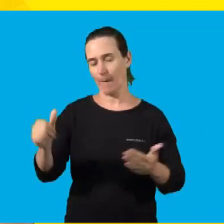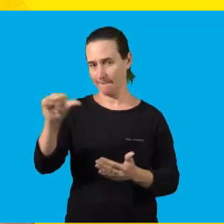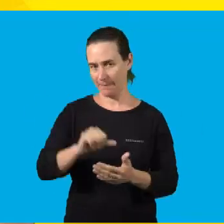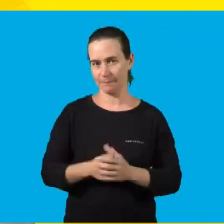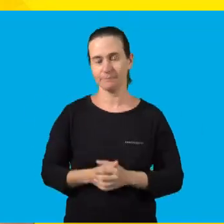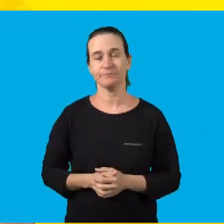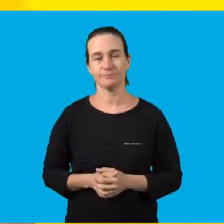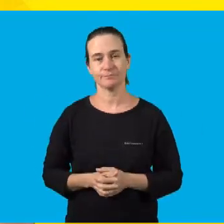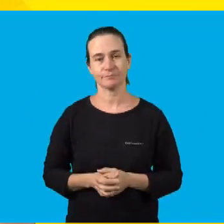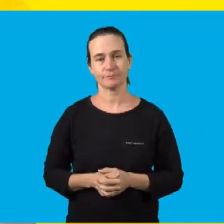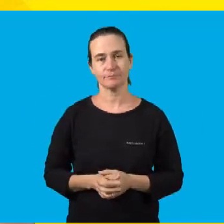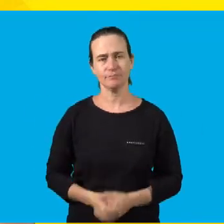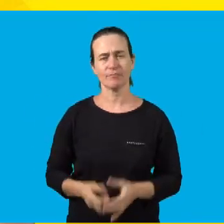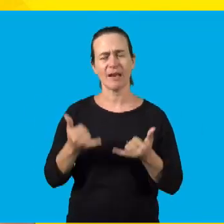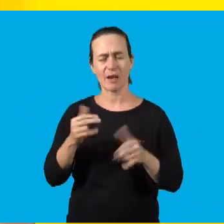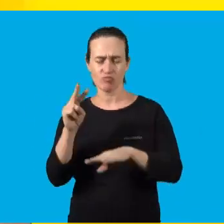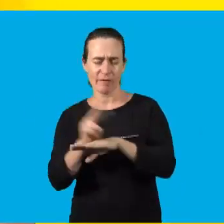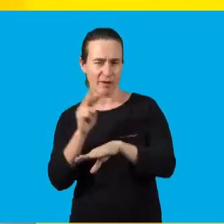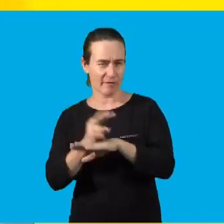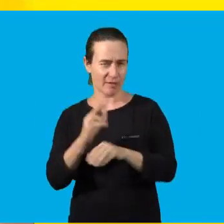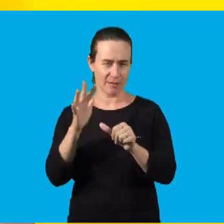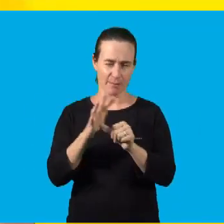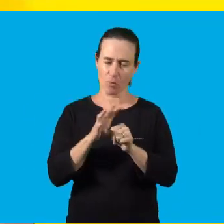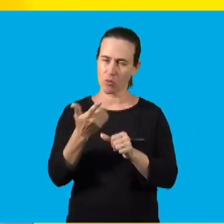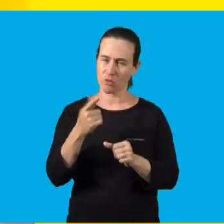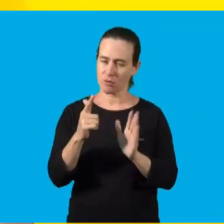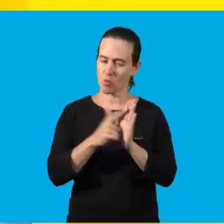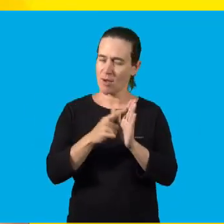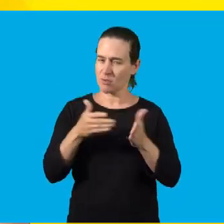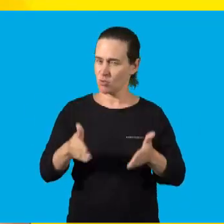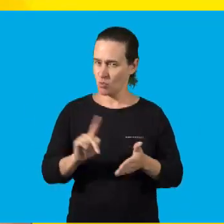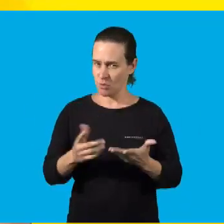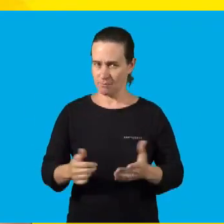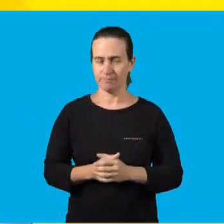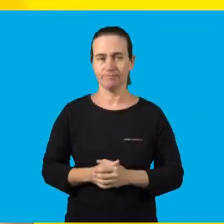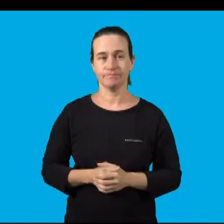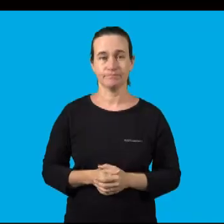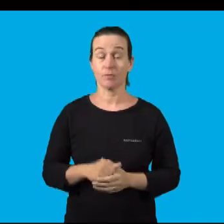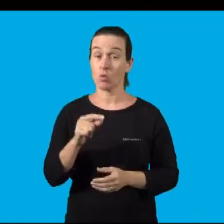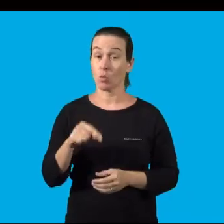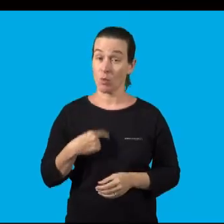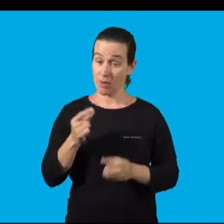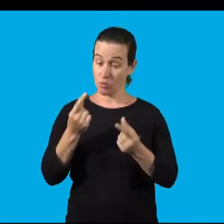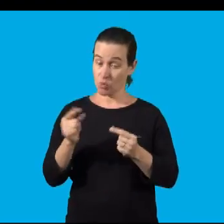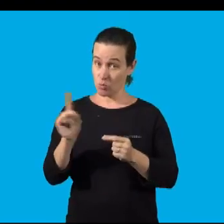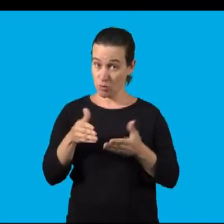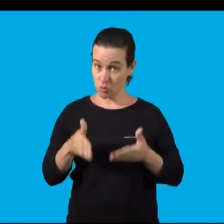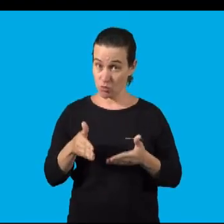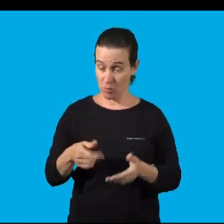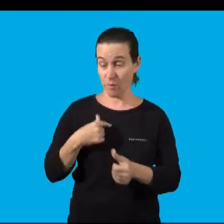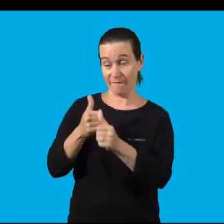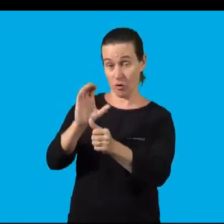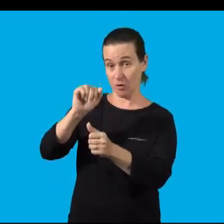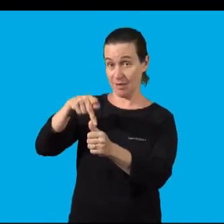Welcome back. Now, let's quickly revise some of the key aspects of this lesson. This is what we did in terms of the